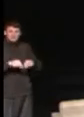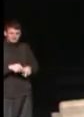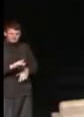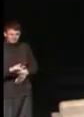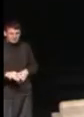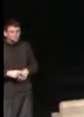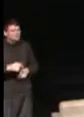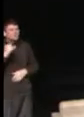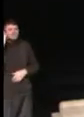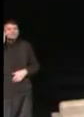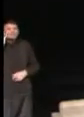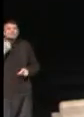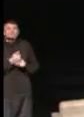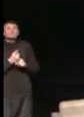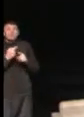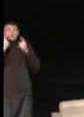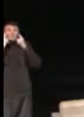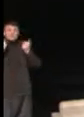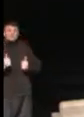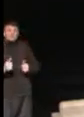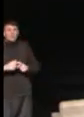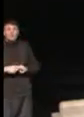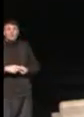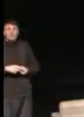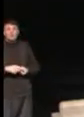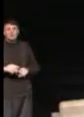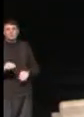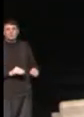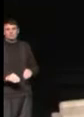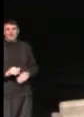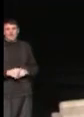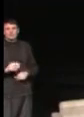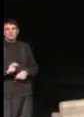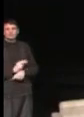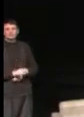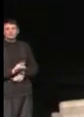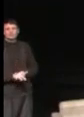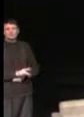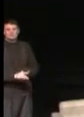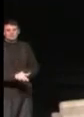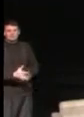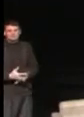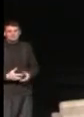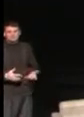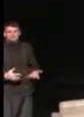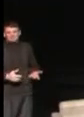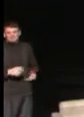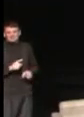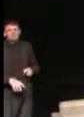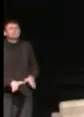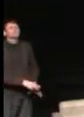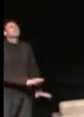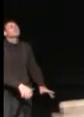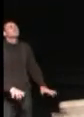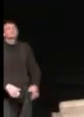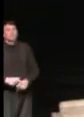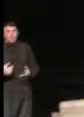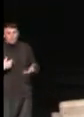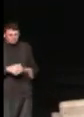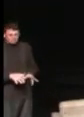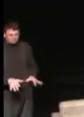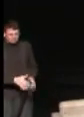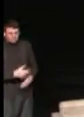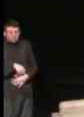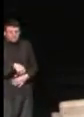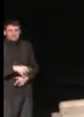with a vision impairment or a mobility impairment use a touch screen? Well, not very well. So one of the things we've done is